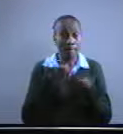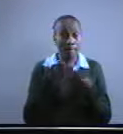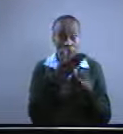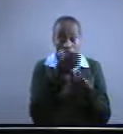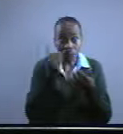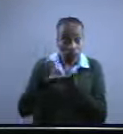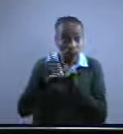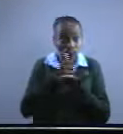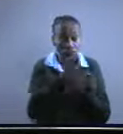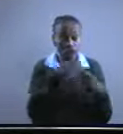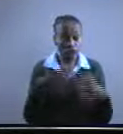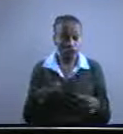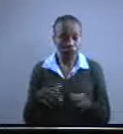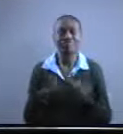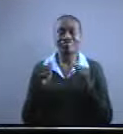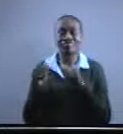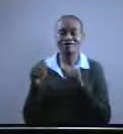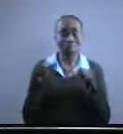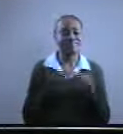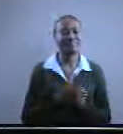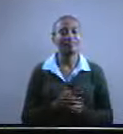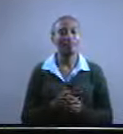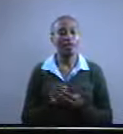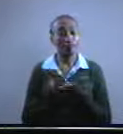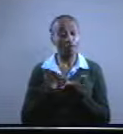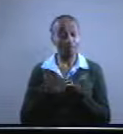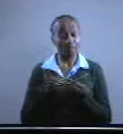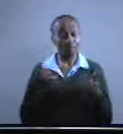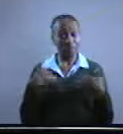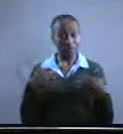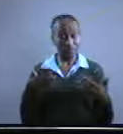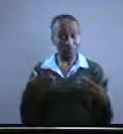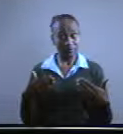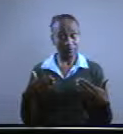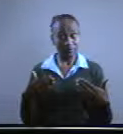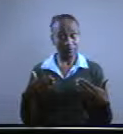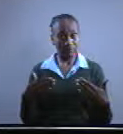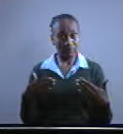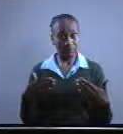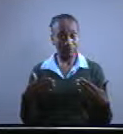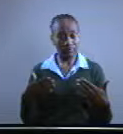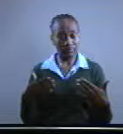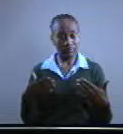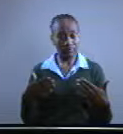seats? Yes. Voting will now commence.